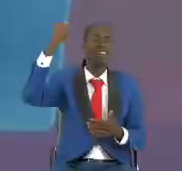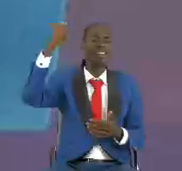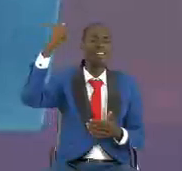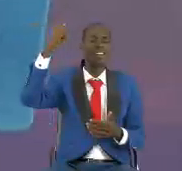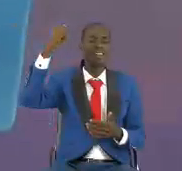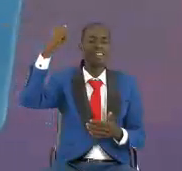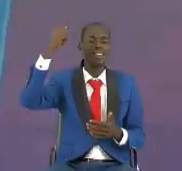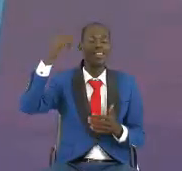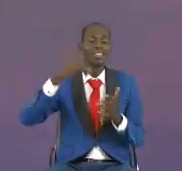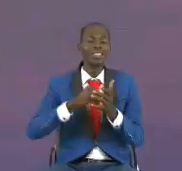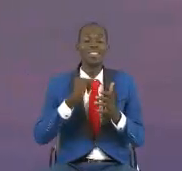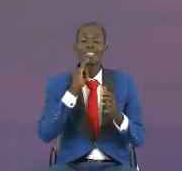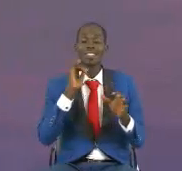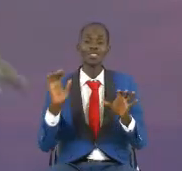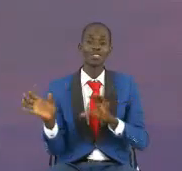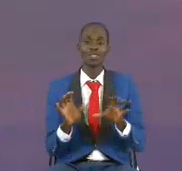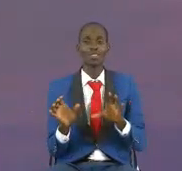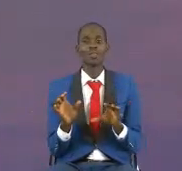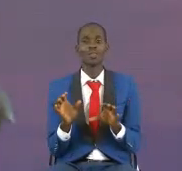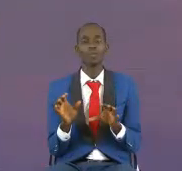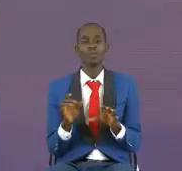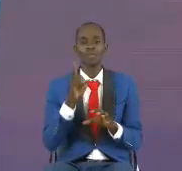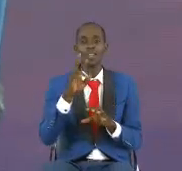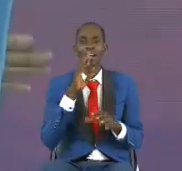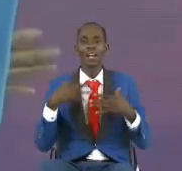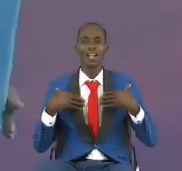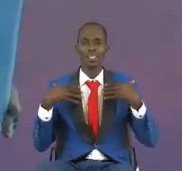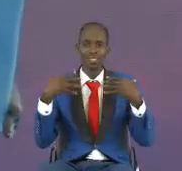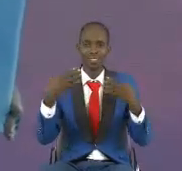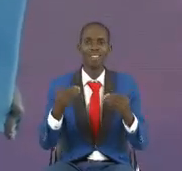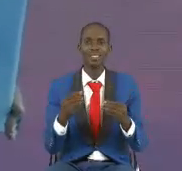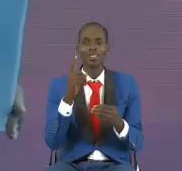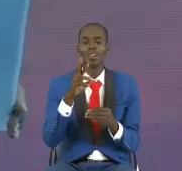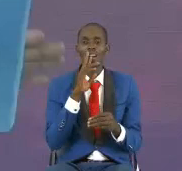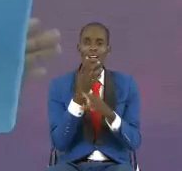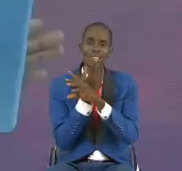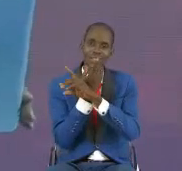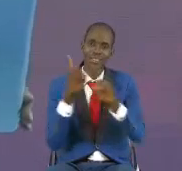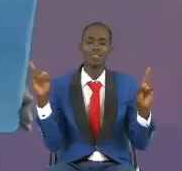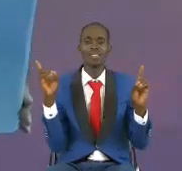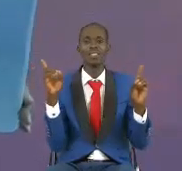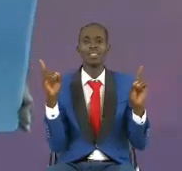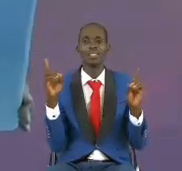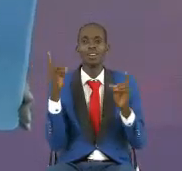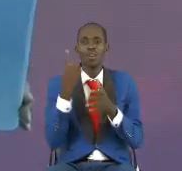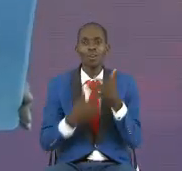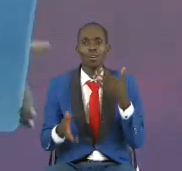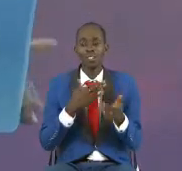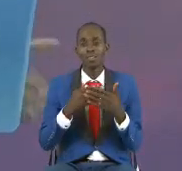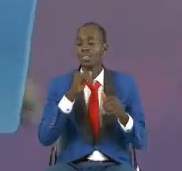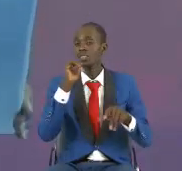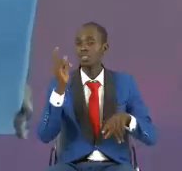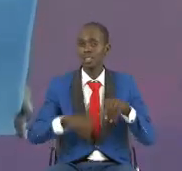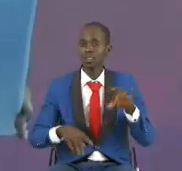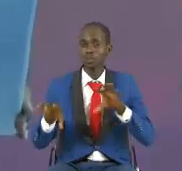It is done. You are healed. You are delivered. Whatever you could not do before,